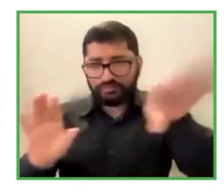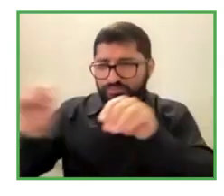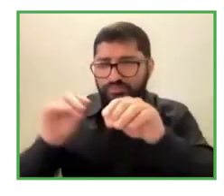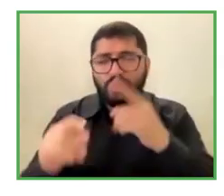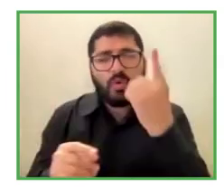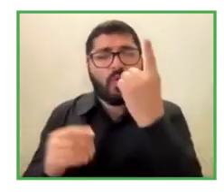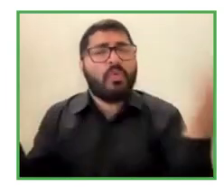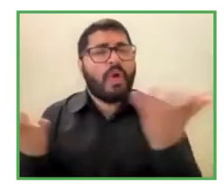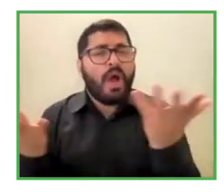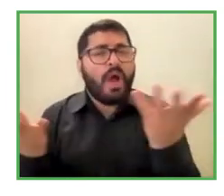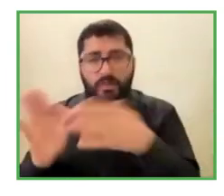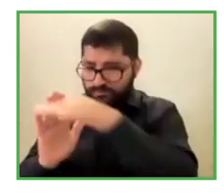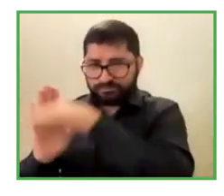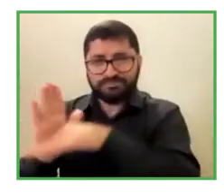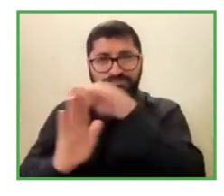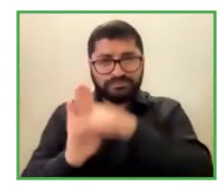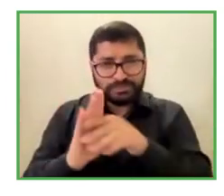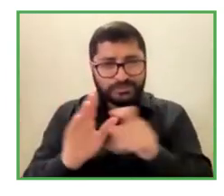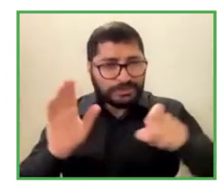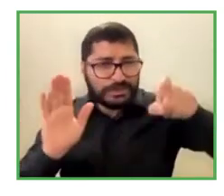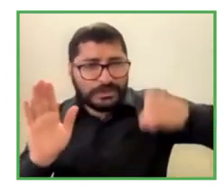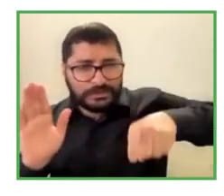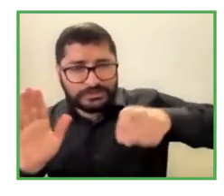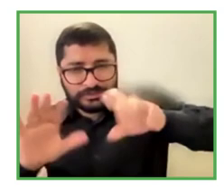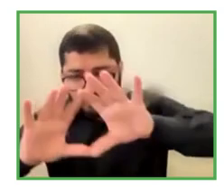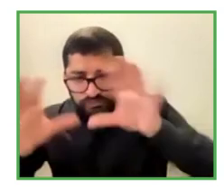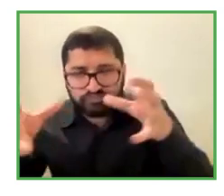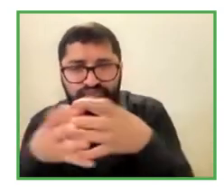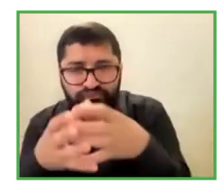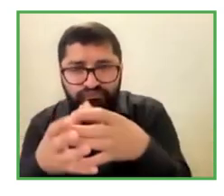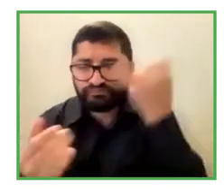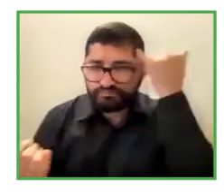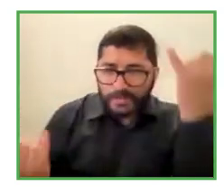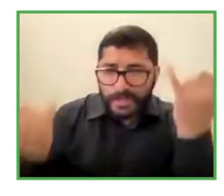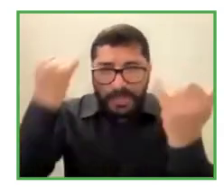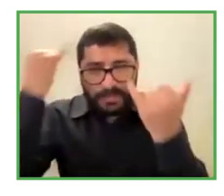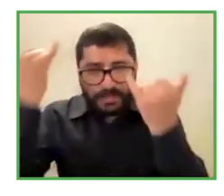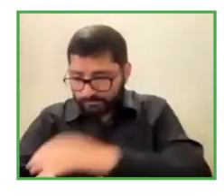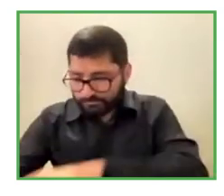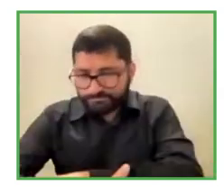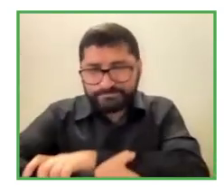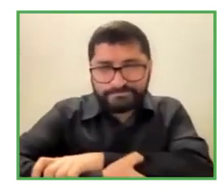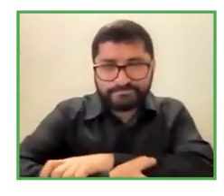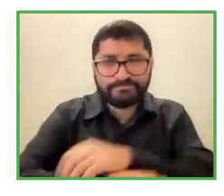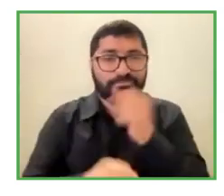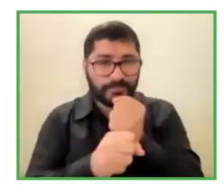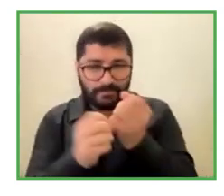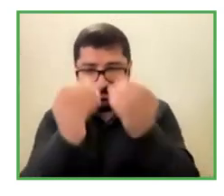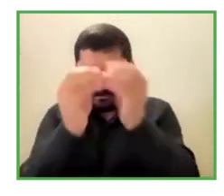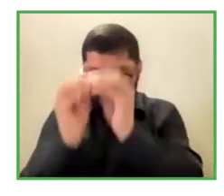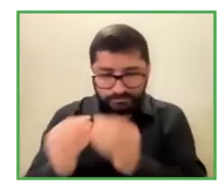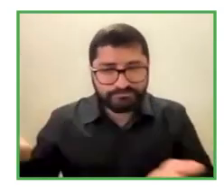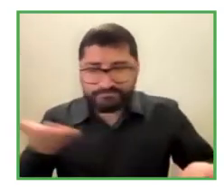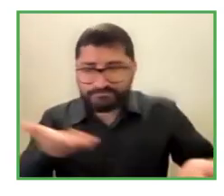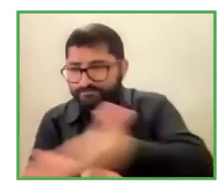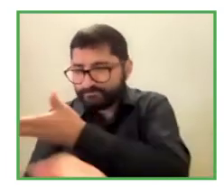with each initiatives and with this working group to then move to the